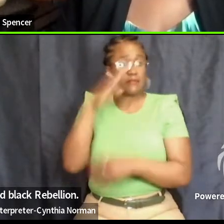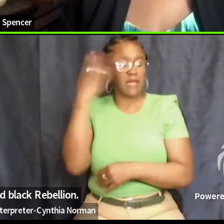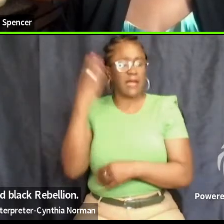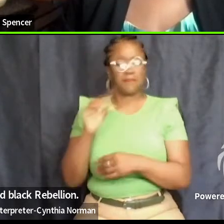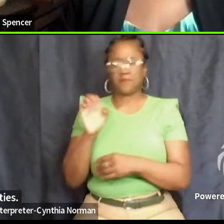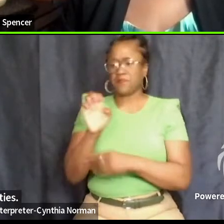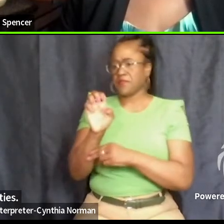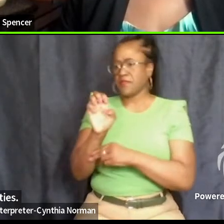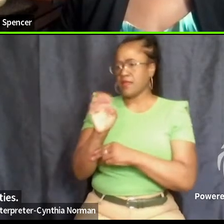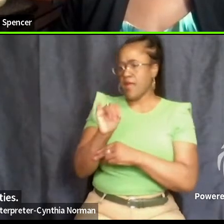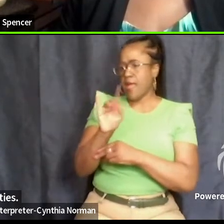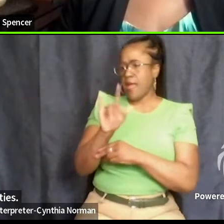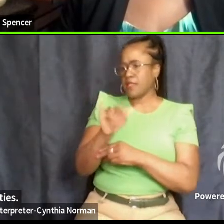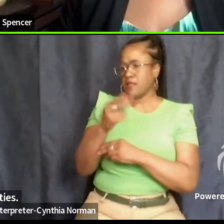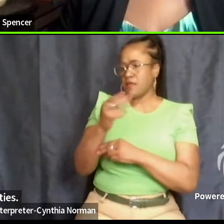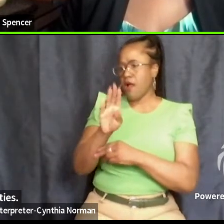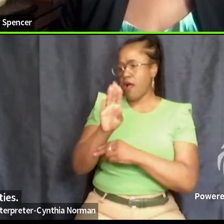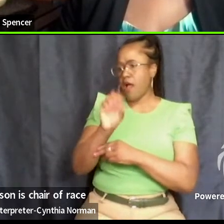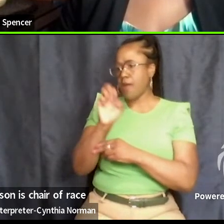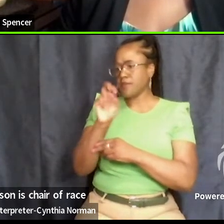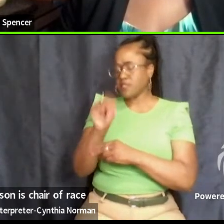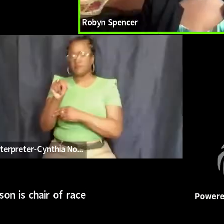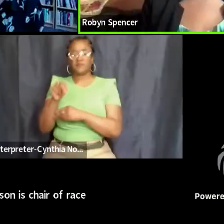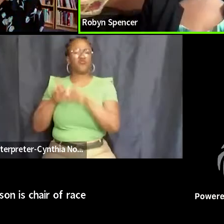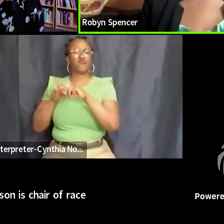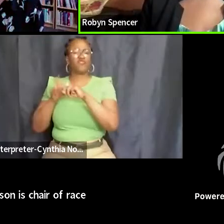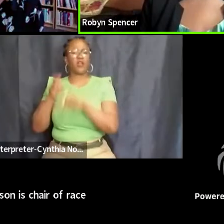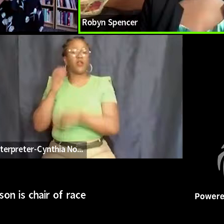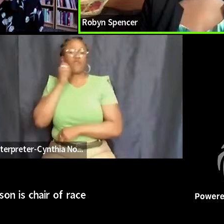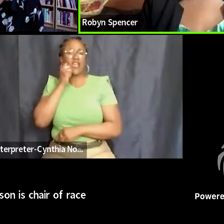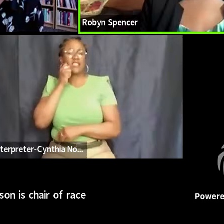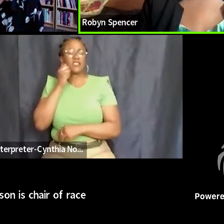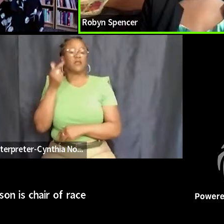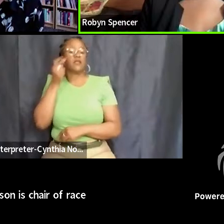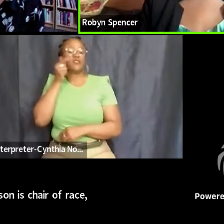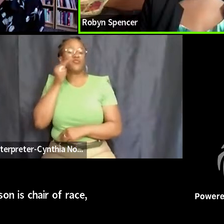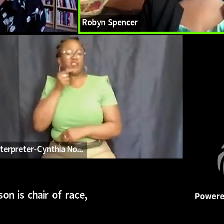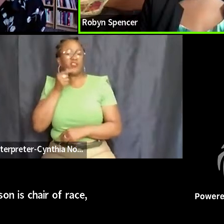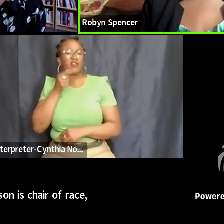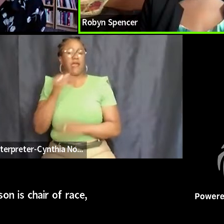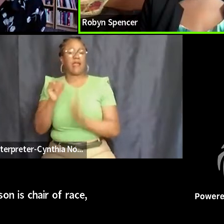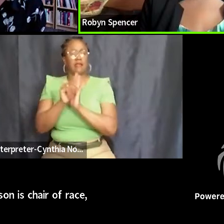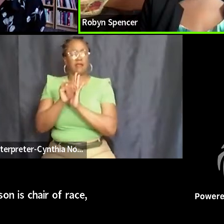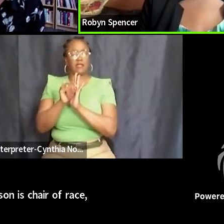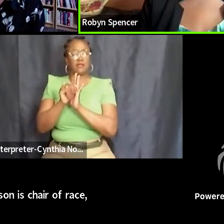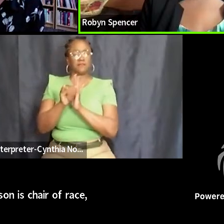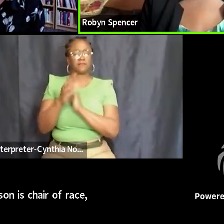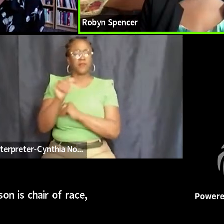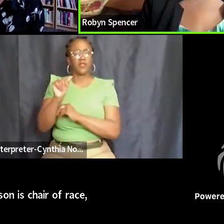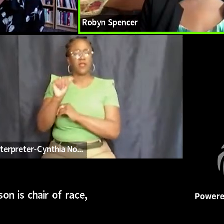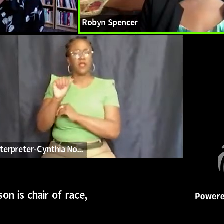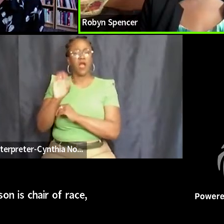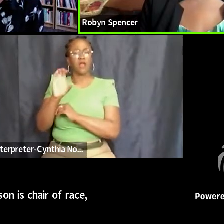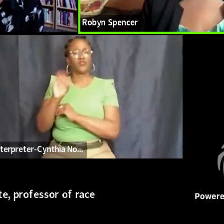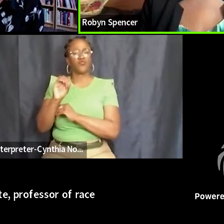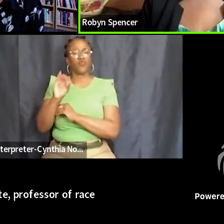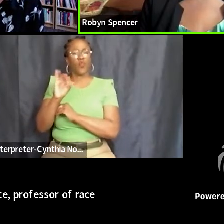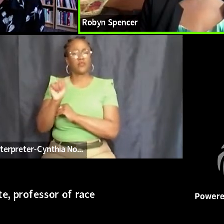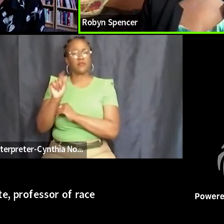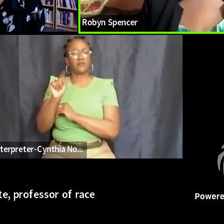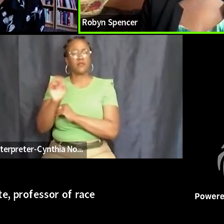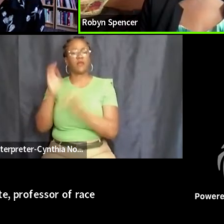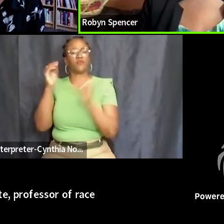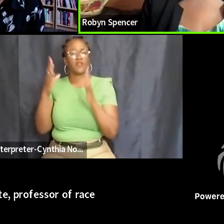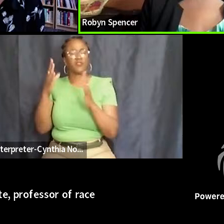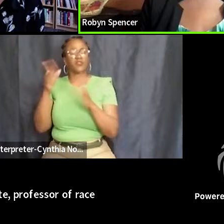is Chair of Race, Gender, and Identity and Associate Professor of Race, Gender, Identity, and History at